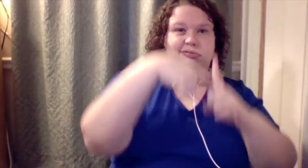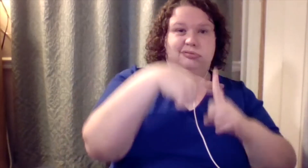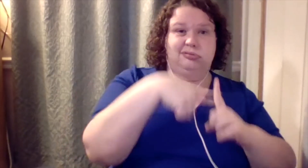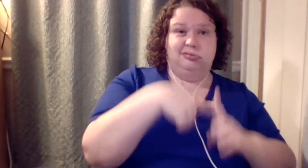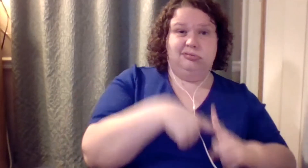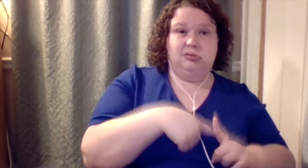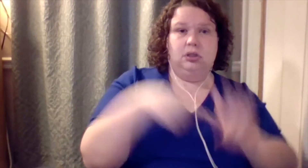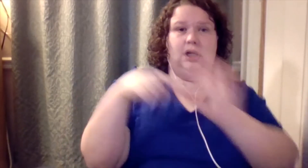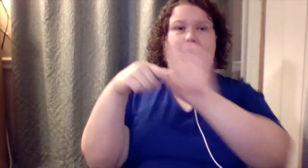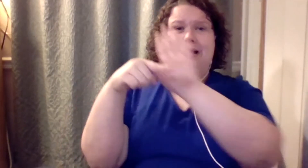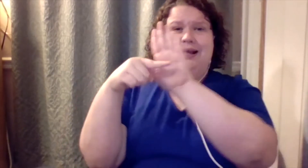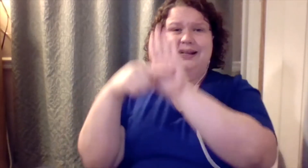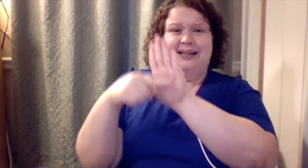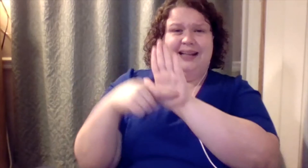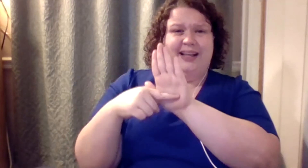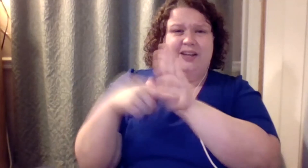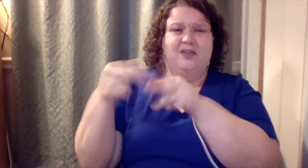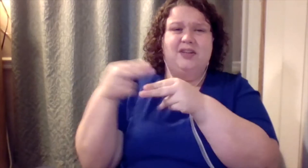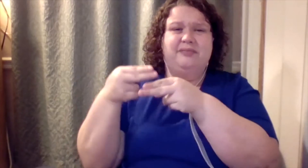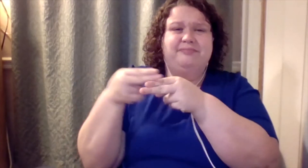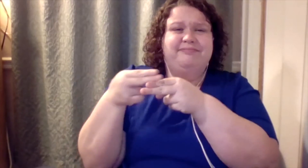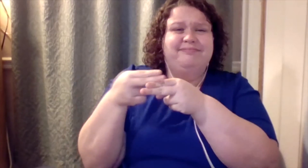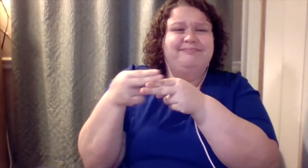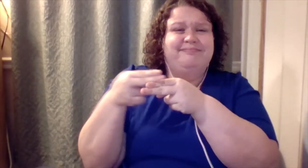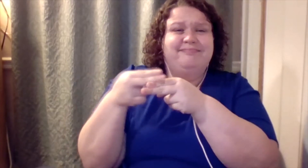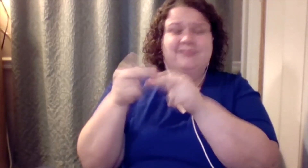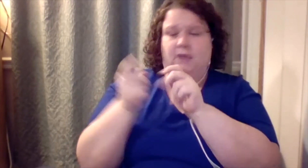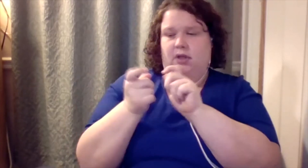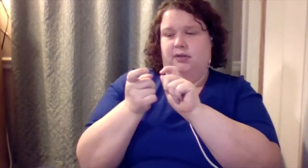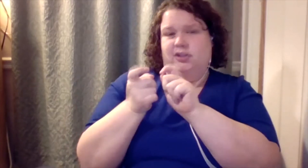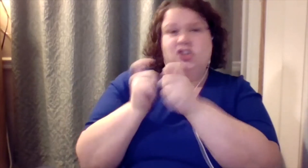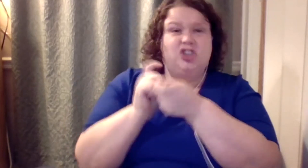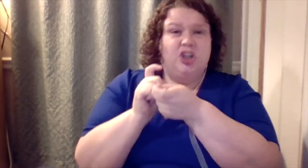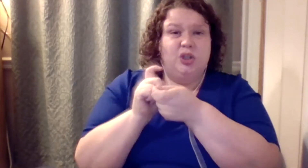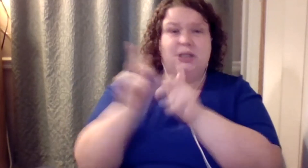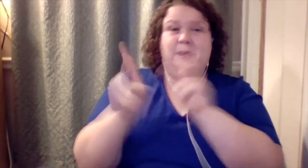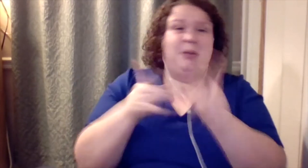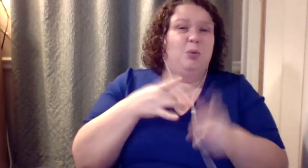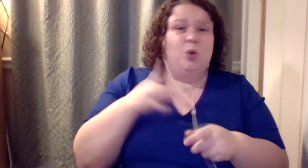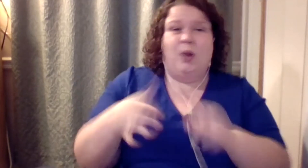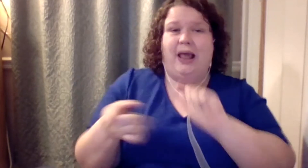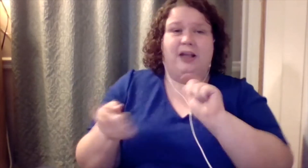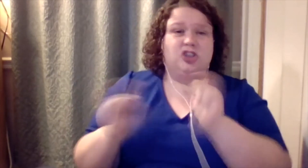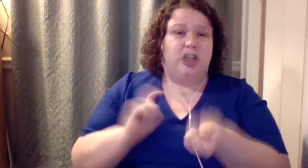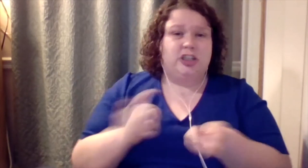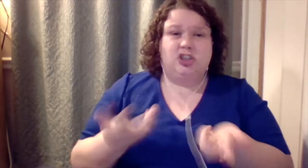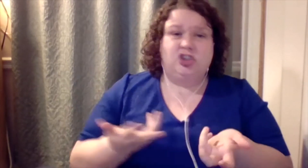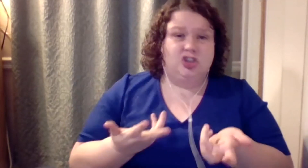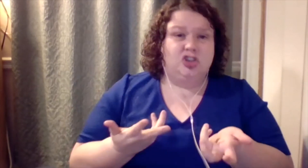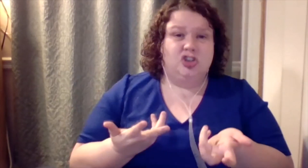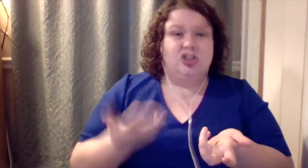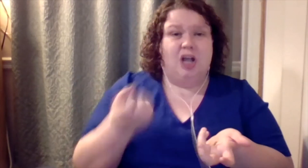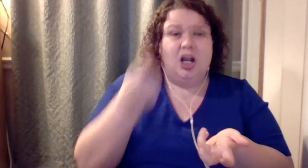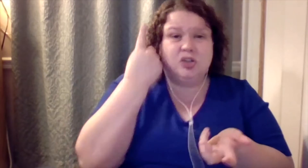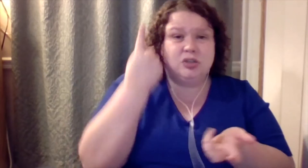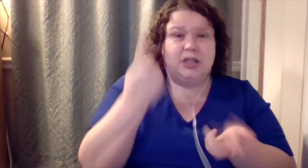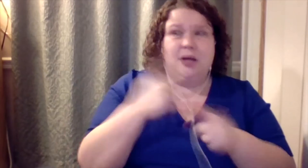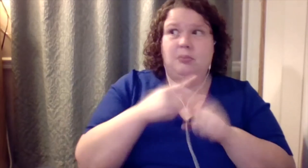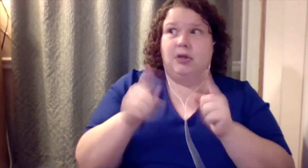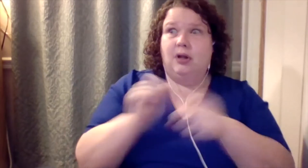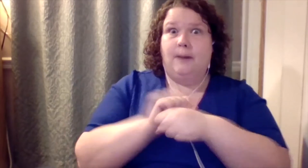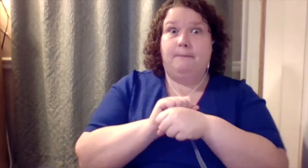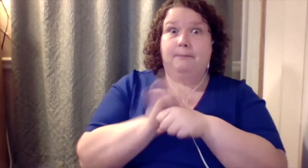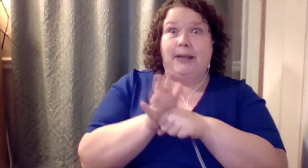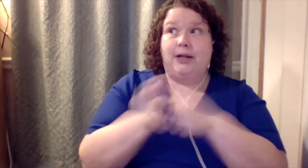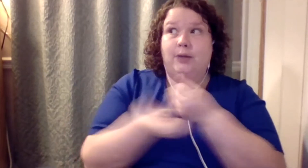are short-term that come with change that, you know, I get that people don't like change. It's hard, but I mean, I feel like we've been through a pandemic, we survived